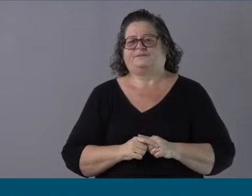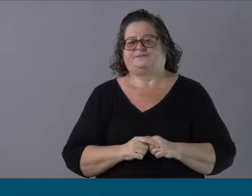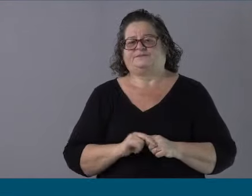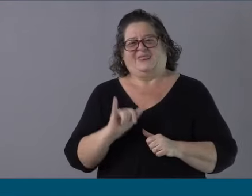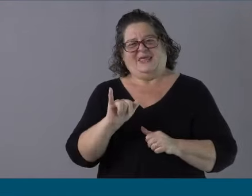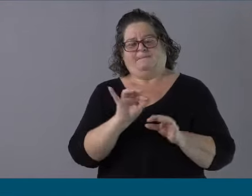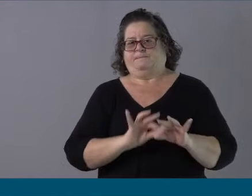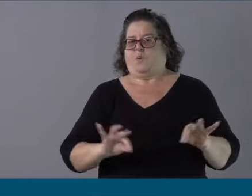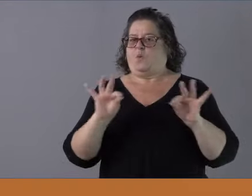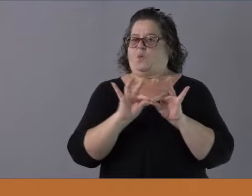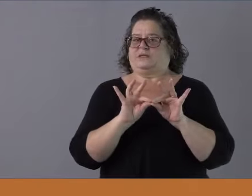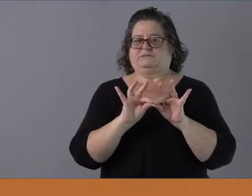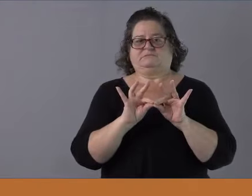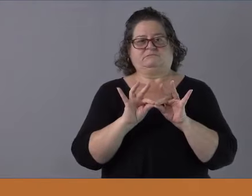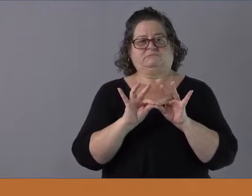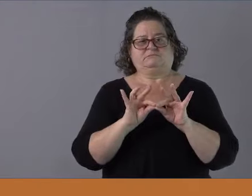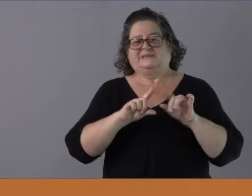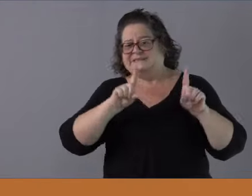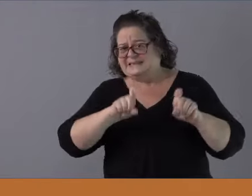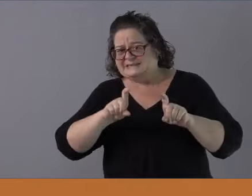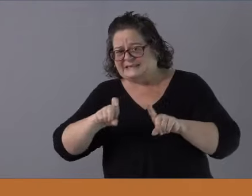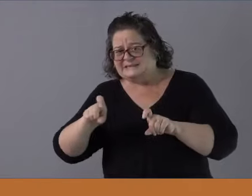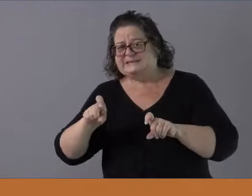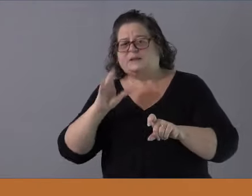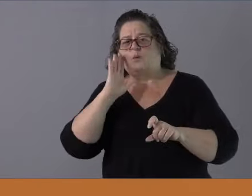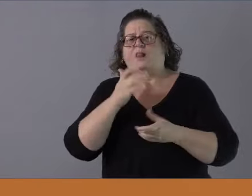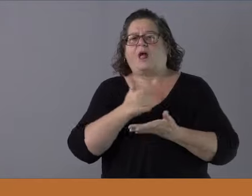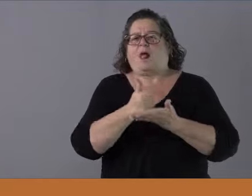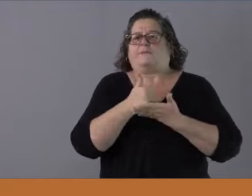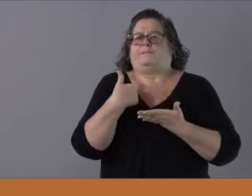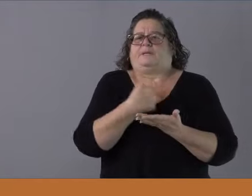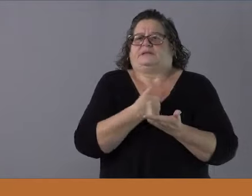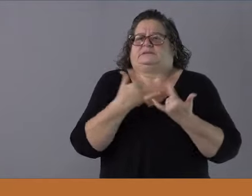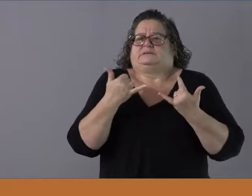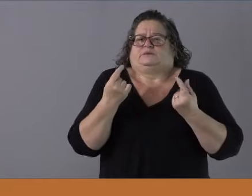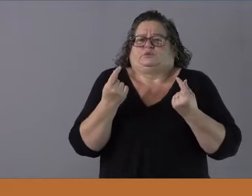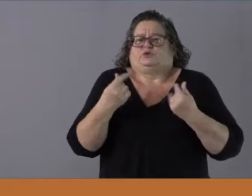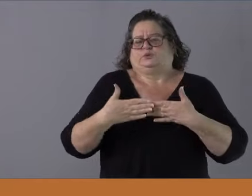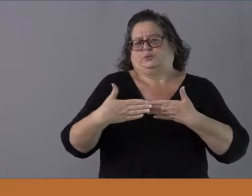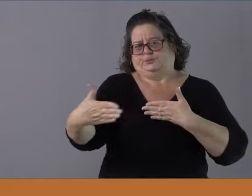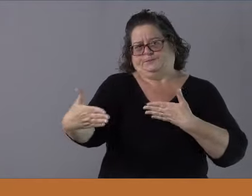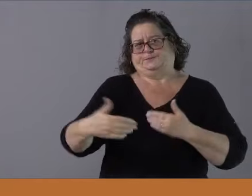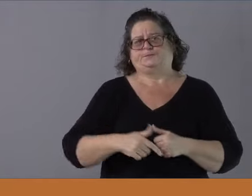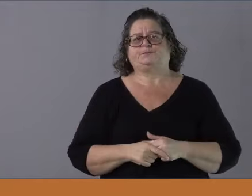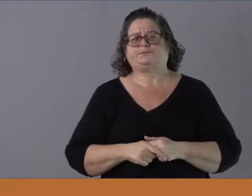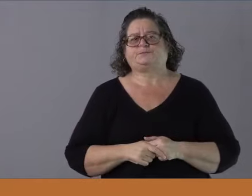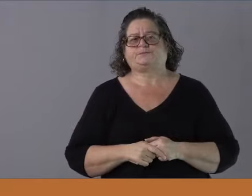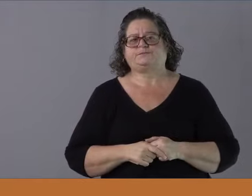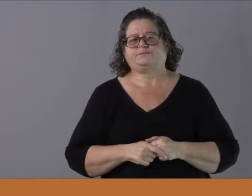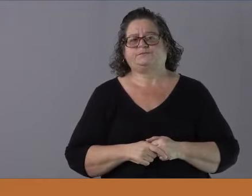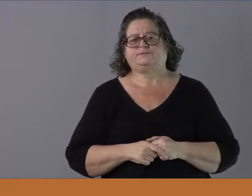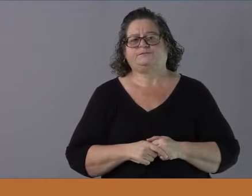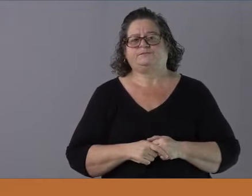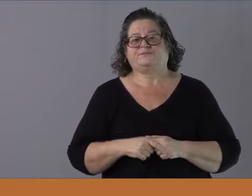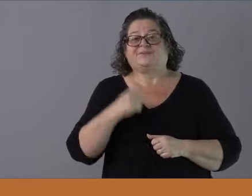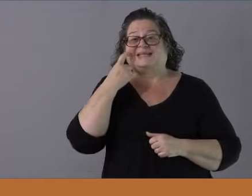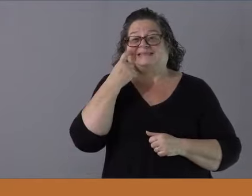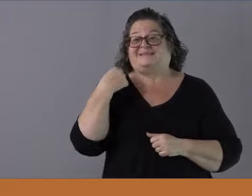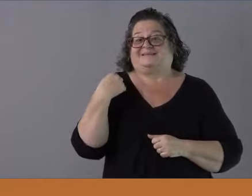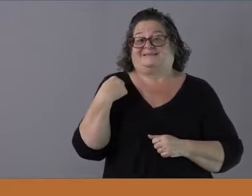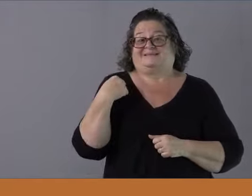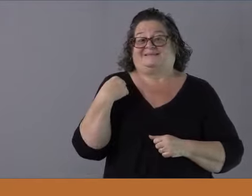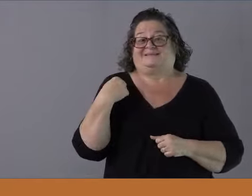that knowledge. Let's talk very quickly about some recent actions that we've taken with the